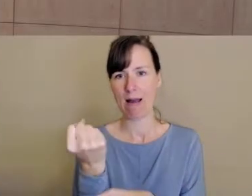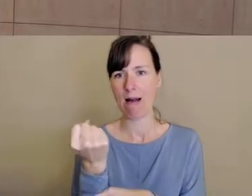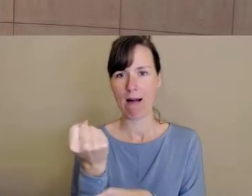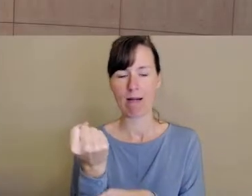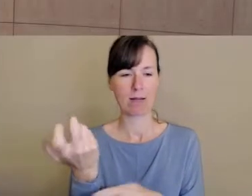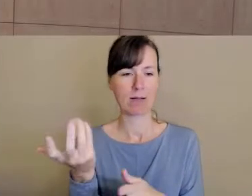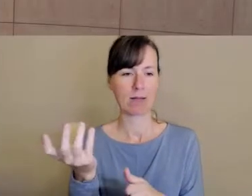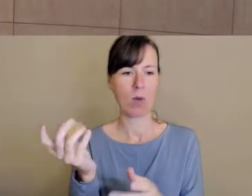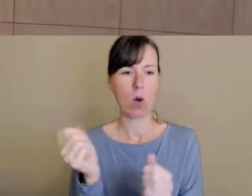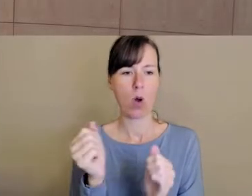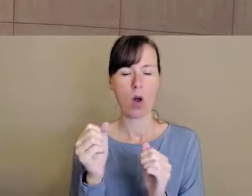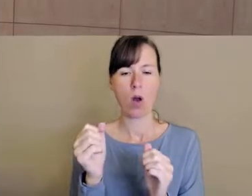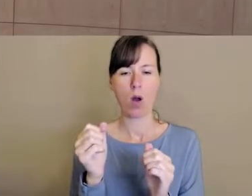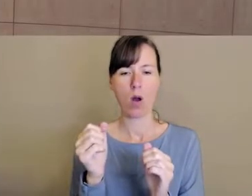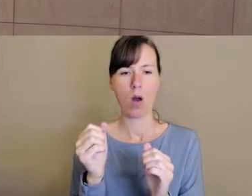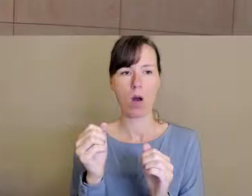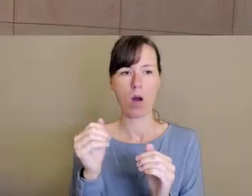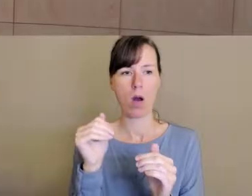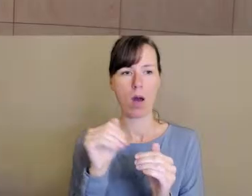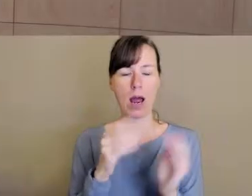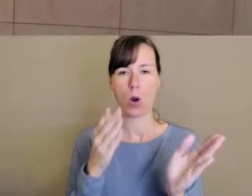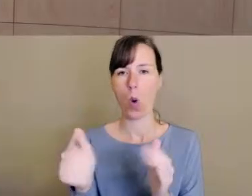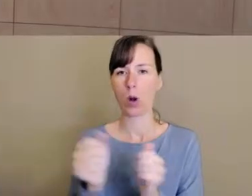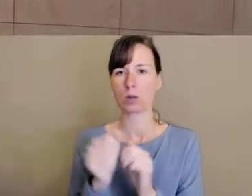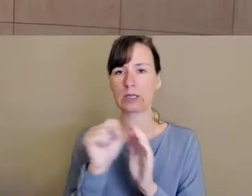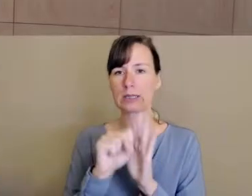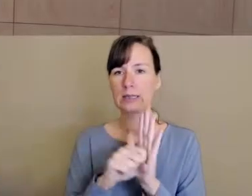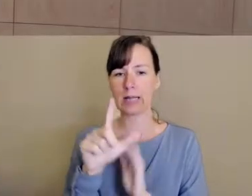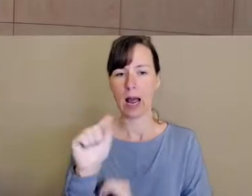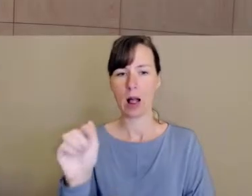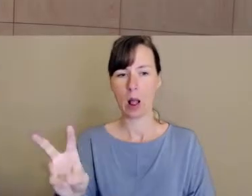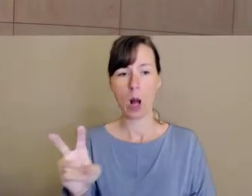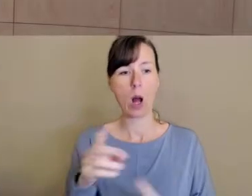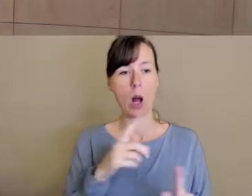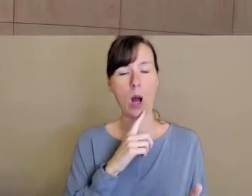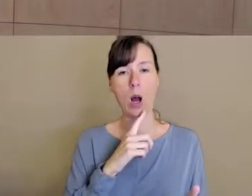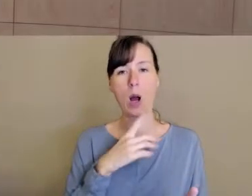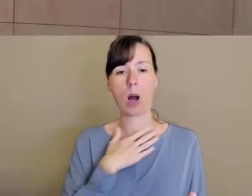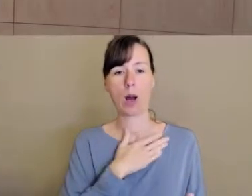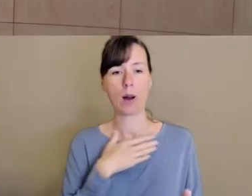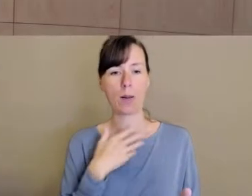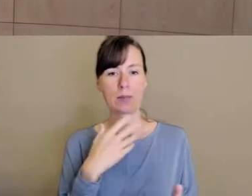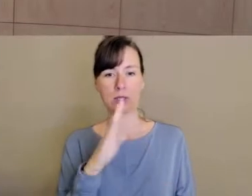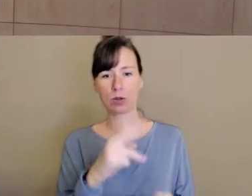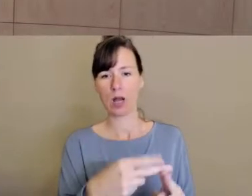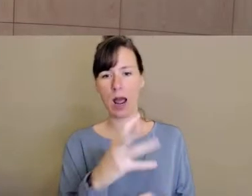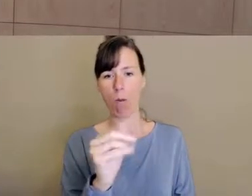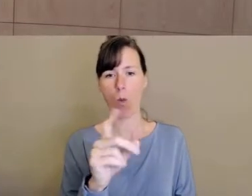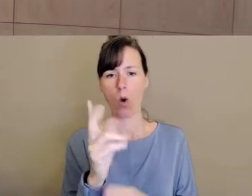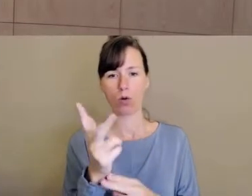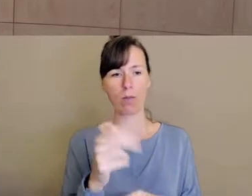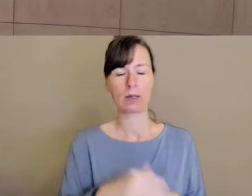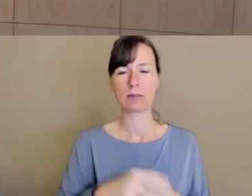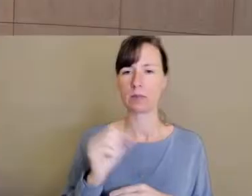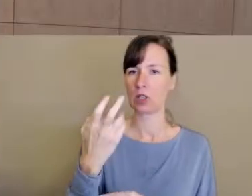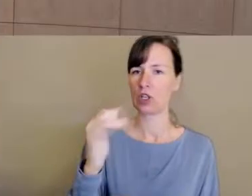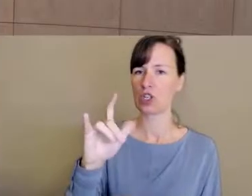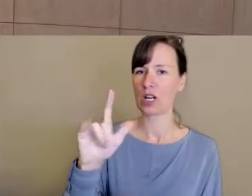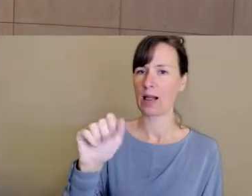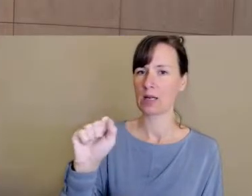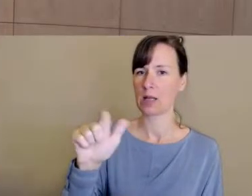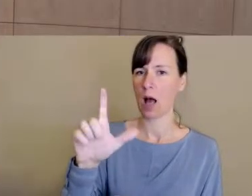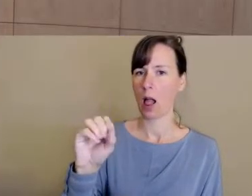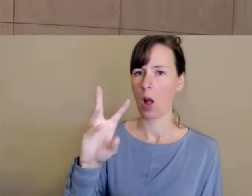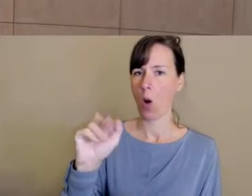your name and ward, and you have 3 minutes. Sheila Solo, Ward 2. I'm definitely in favor of